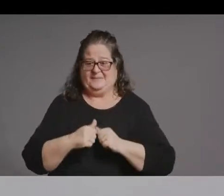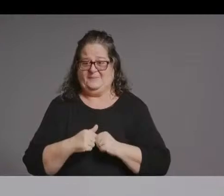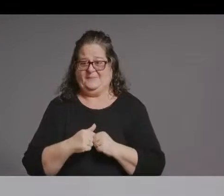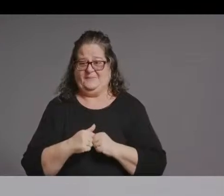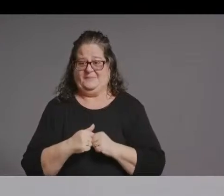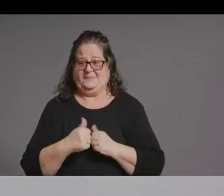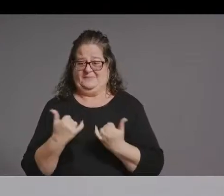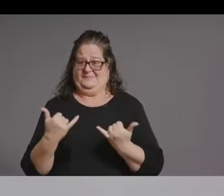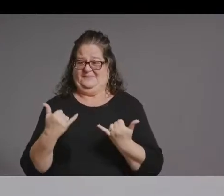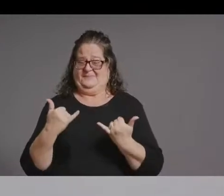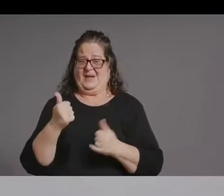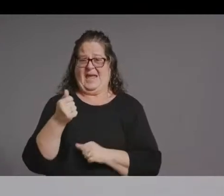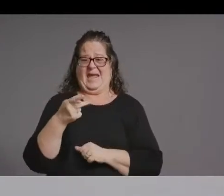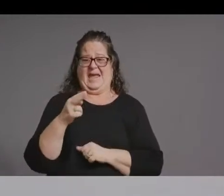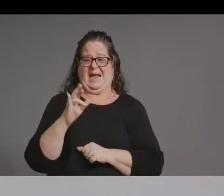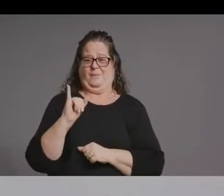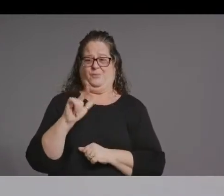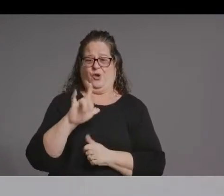hand,